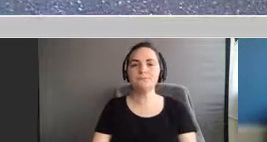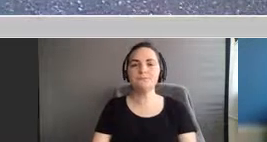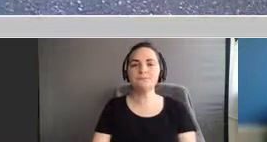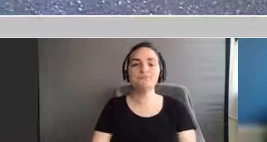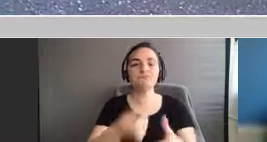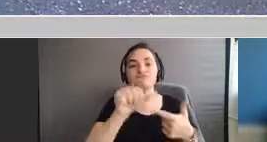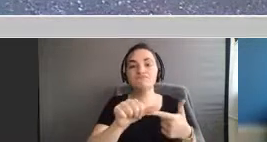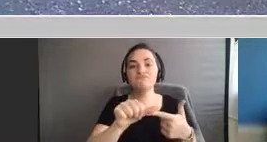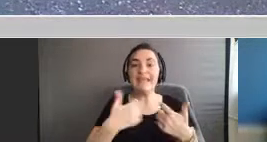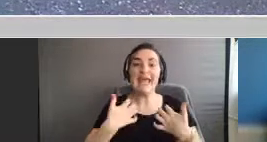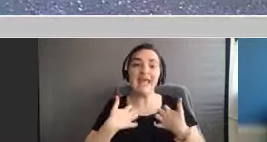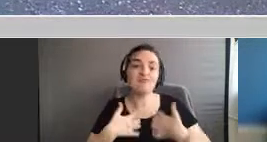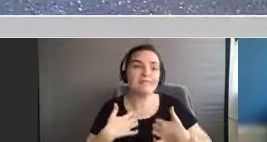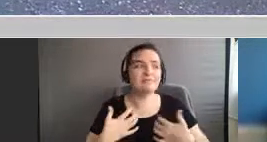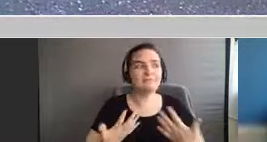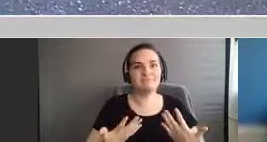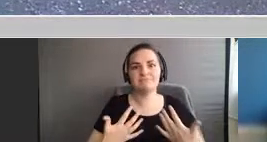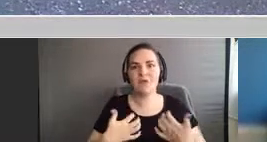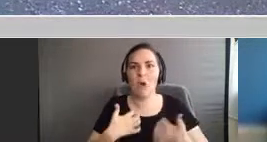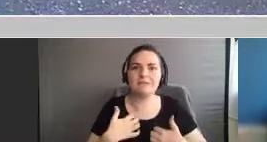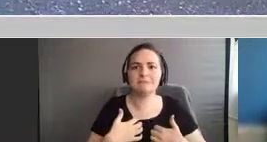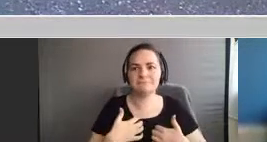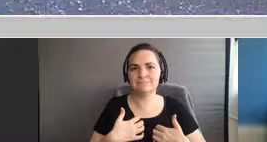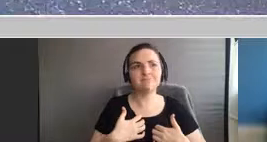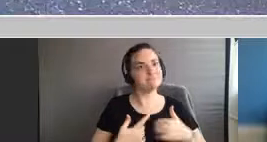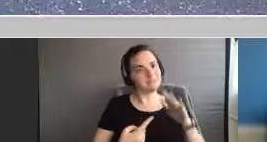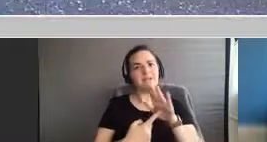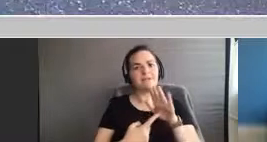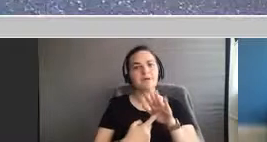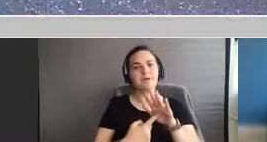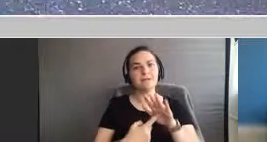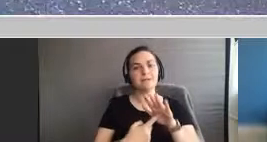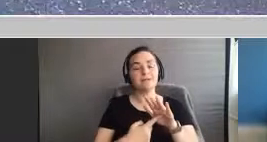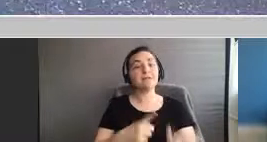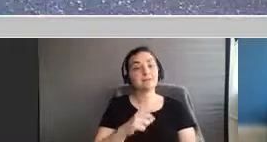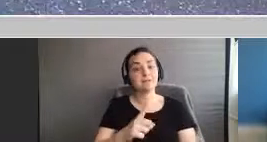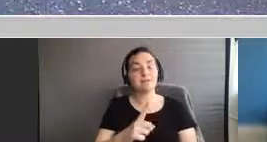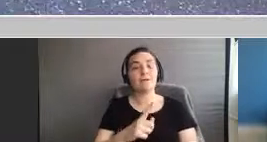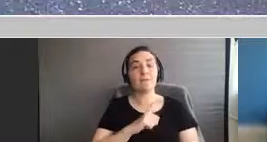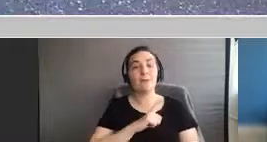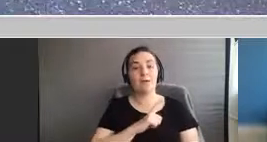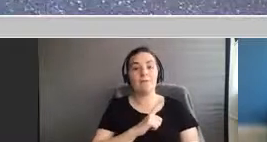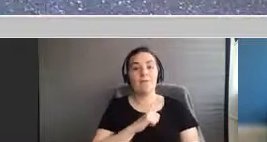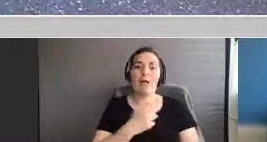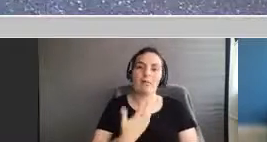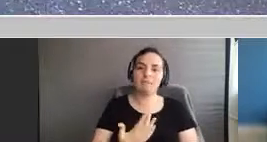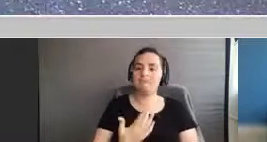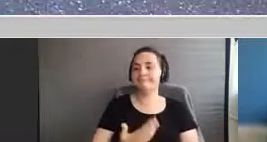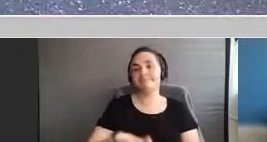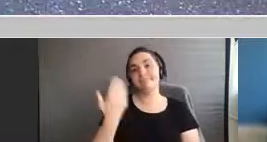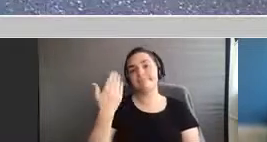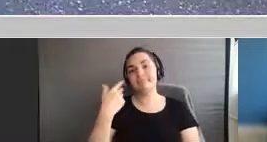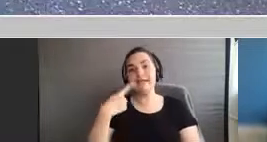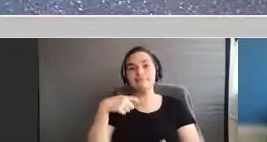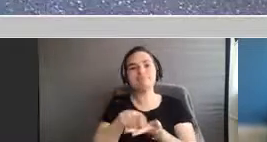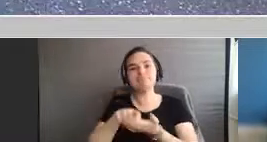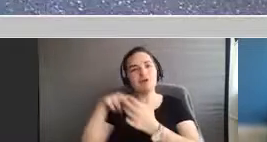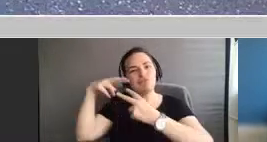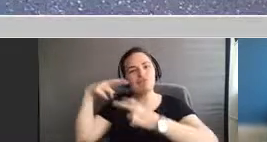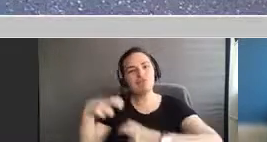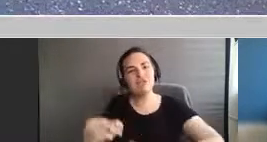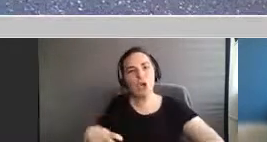Interests, hobbies is significant because a lot of the literature around assessment and pedagogy, so how